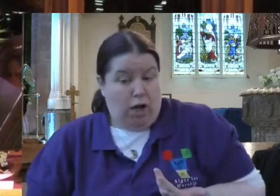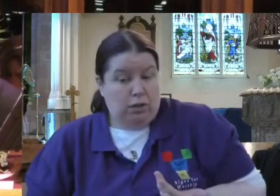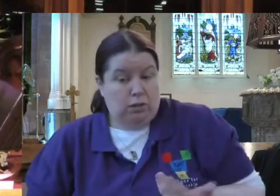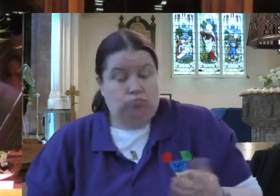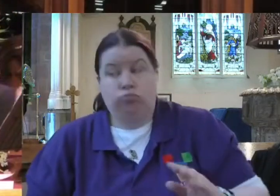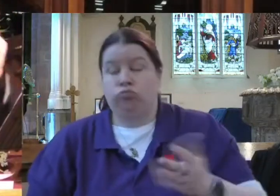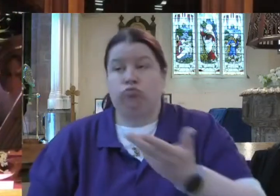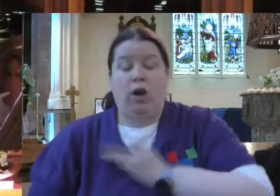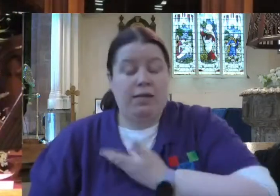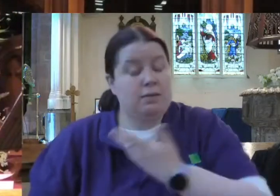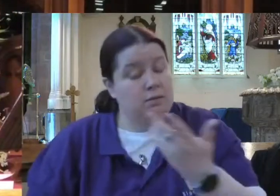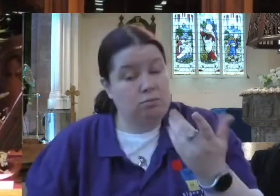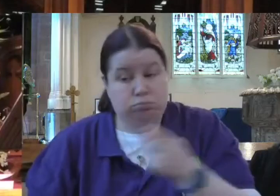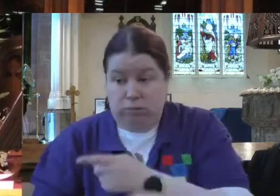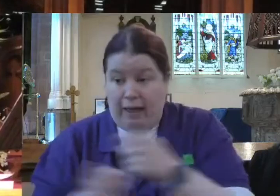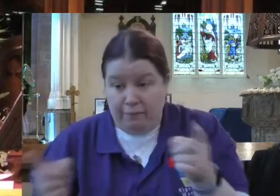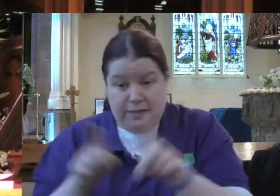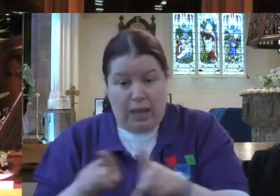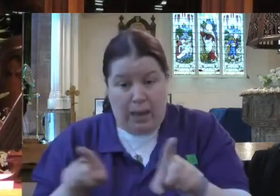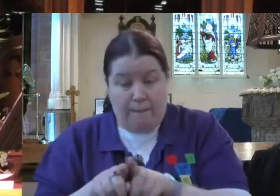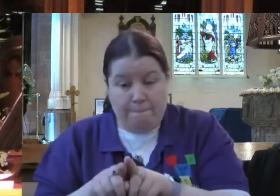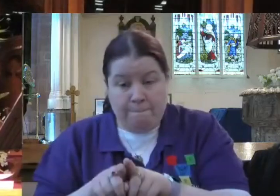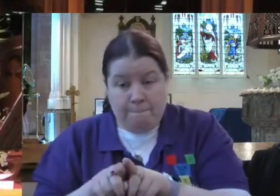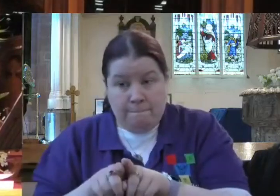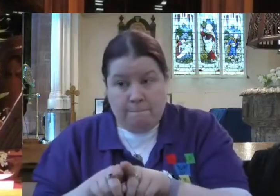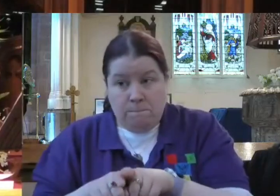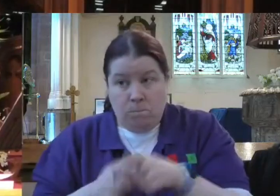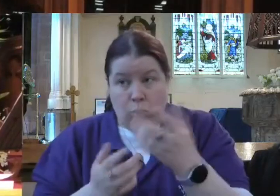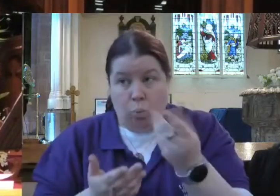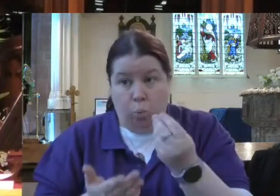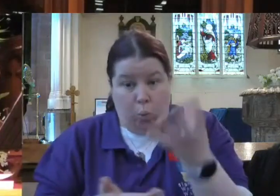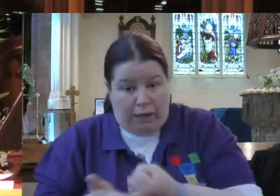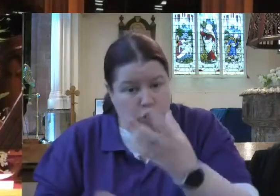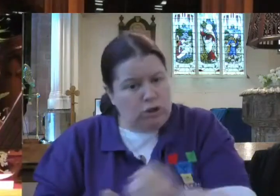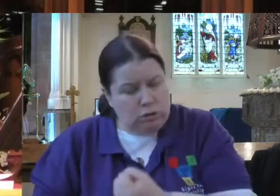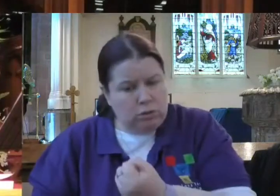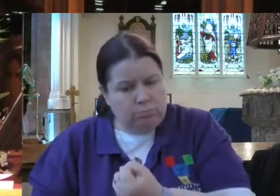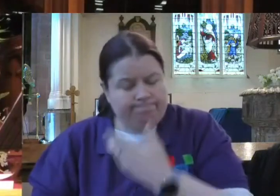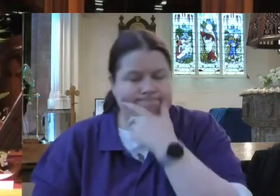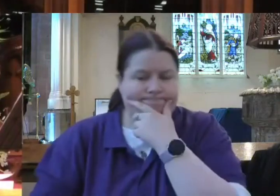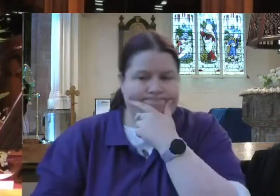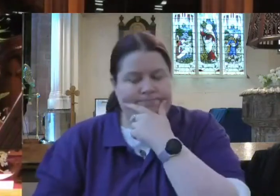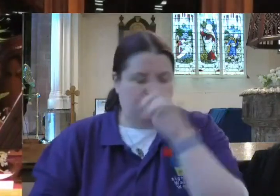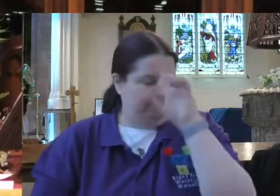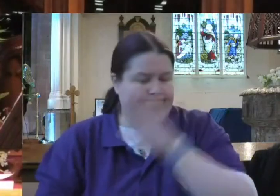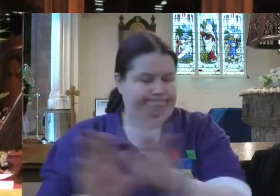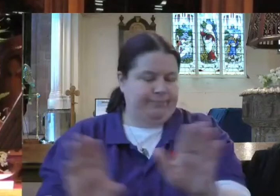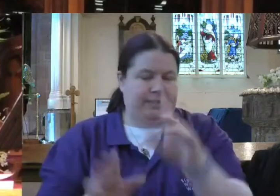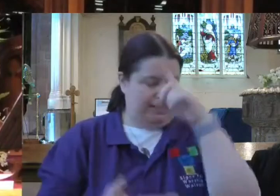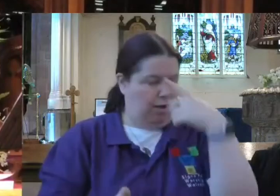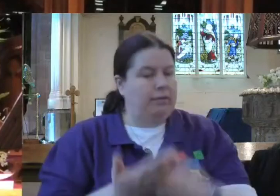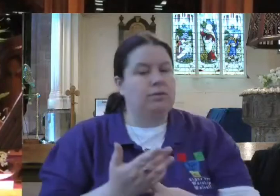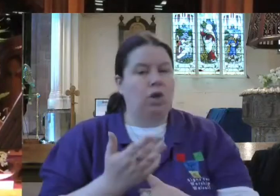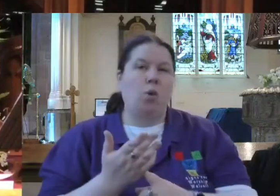company? So instead, they decided they were going to float the company on the stock exchange. They decided they wanted